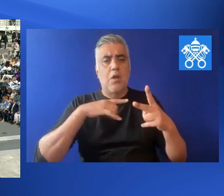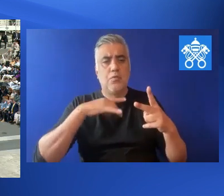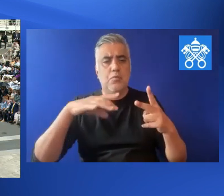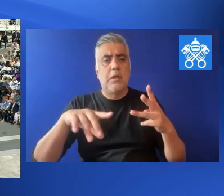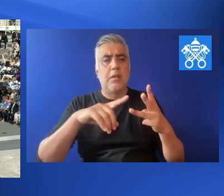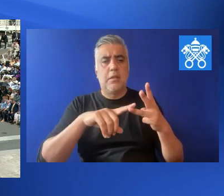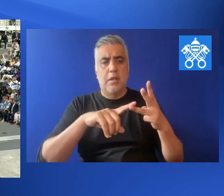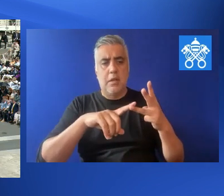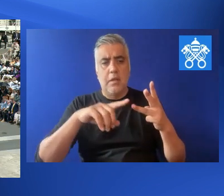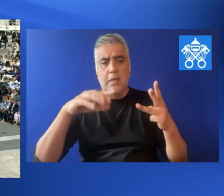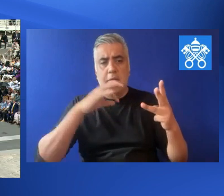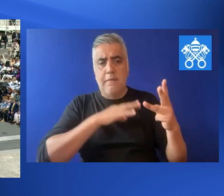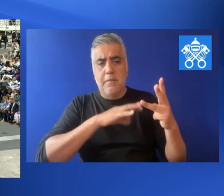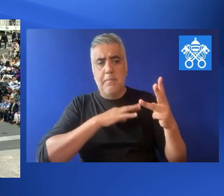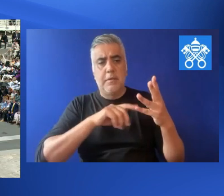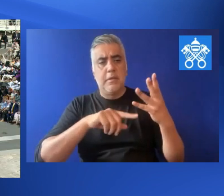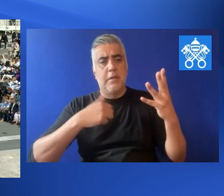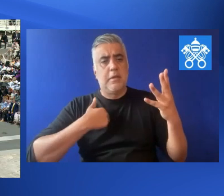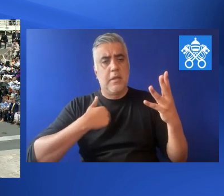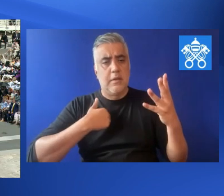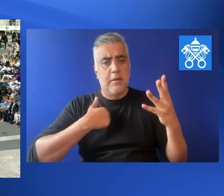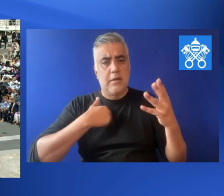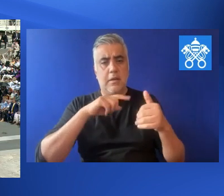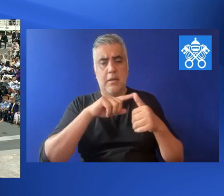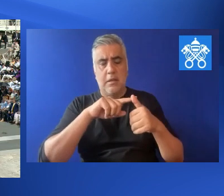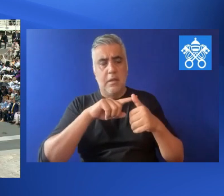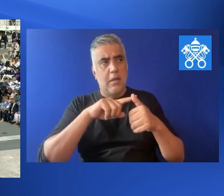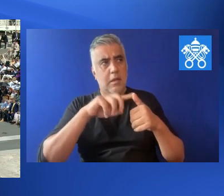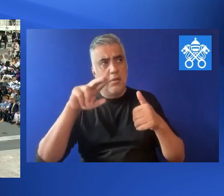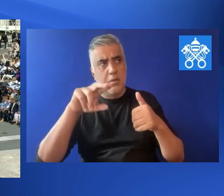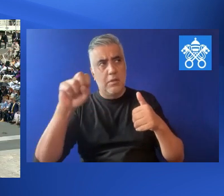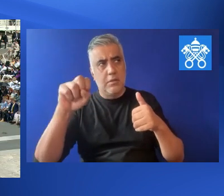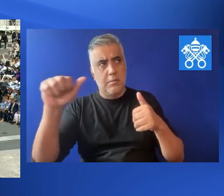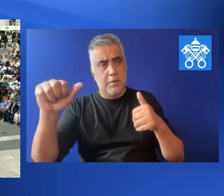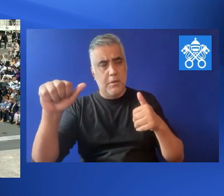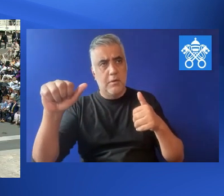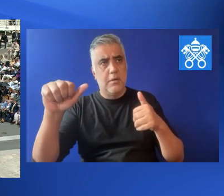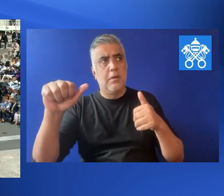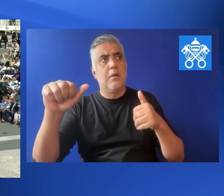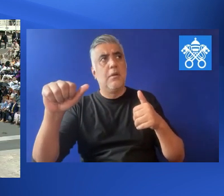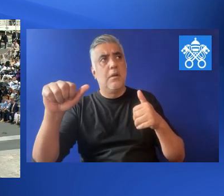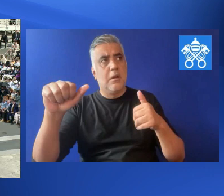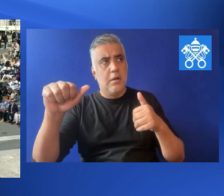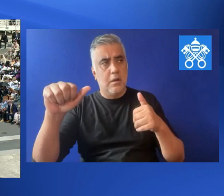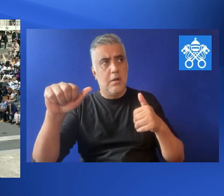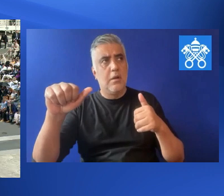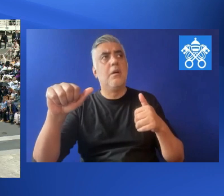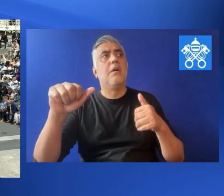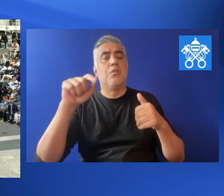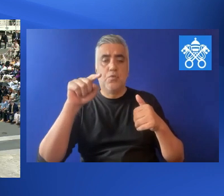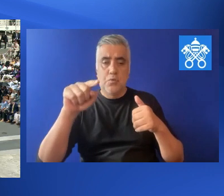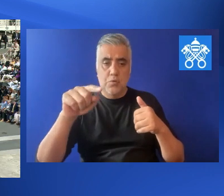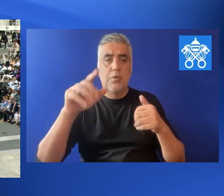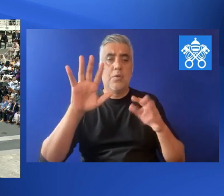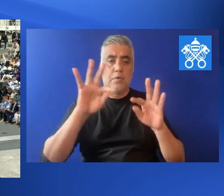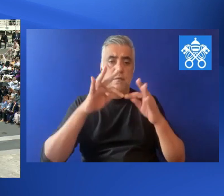especially the groups from England, Australia, Palestine, the Philippines, Canada, and the United States